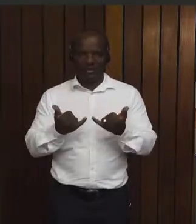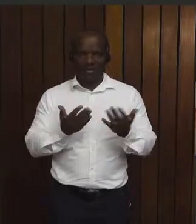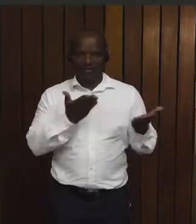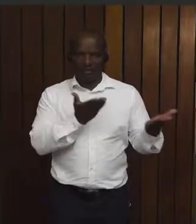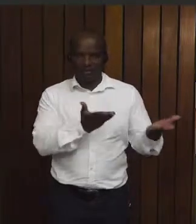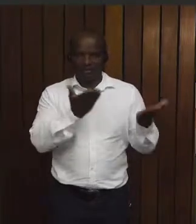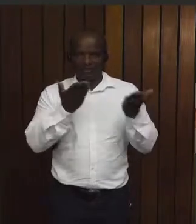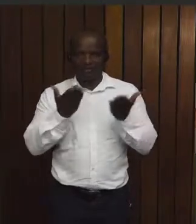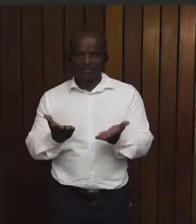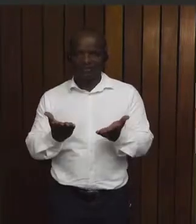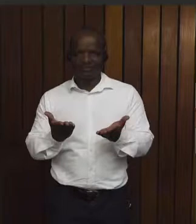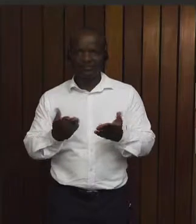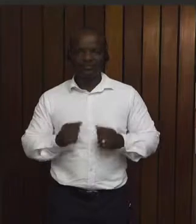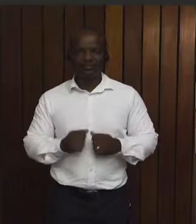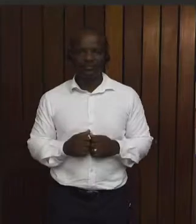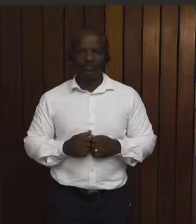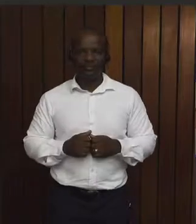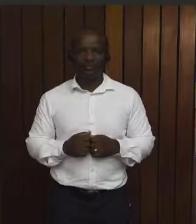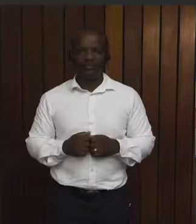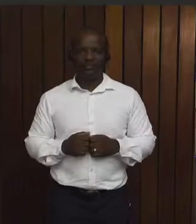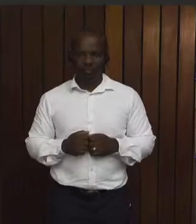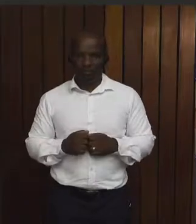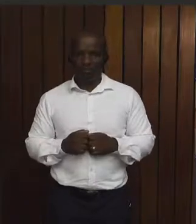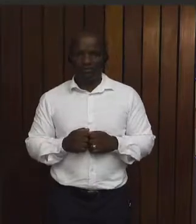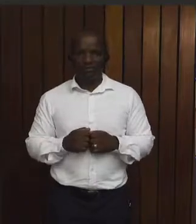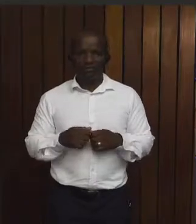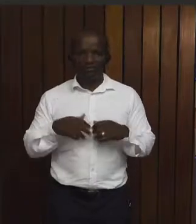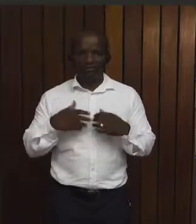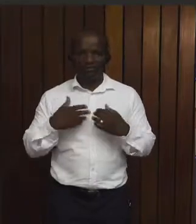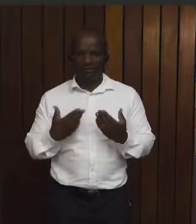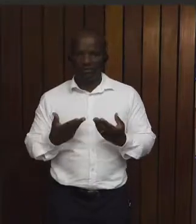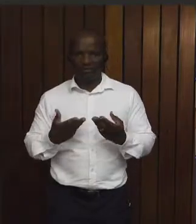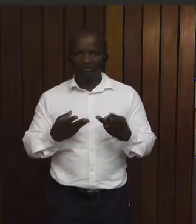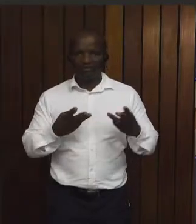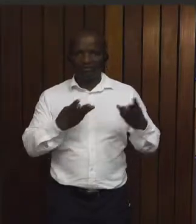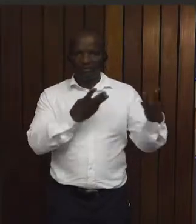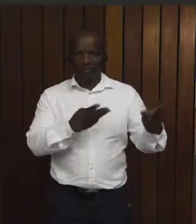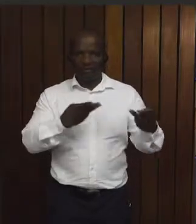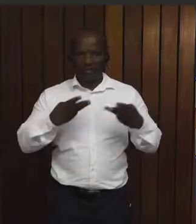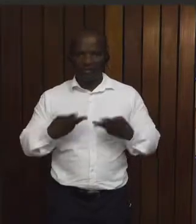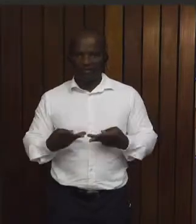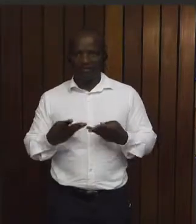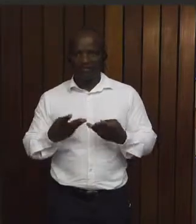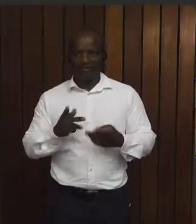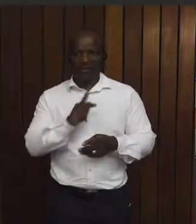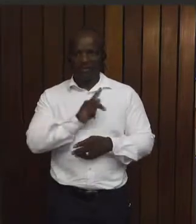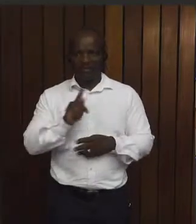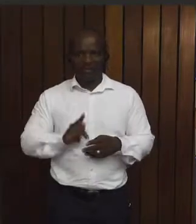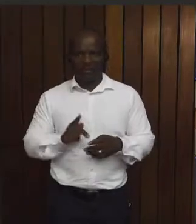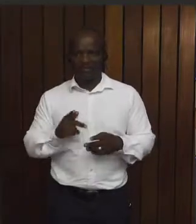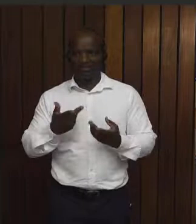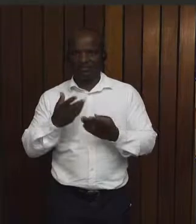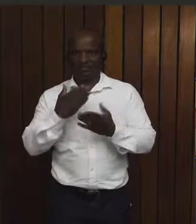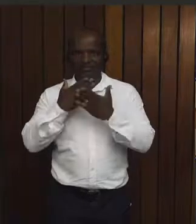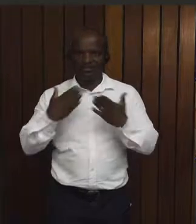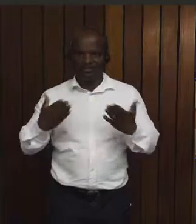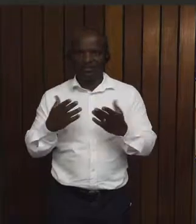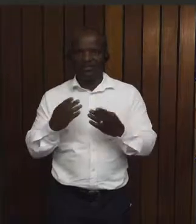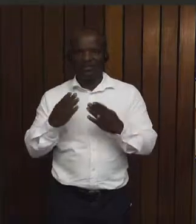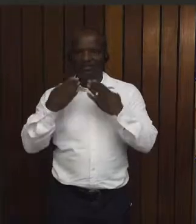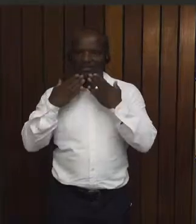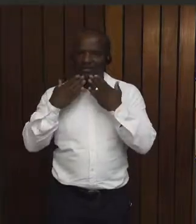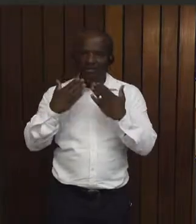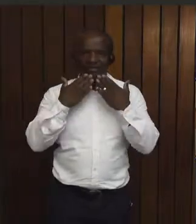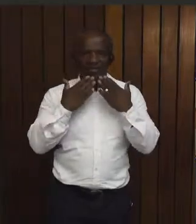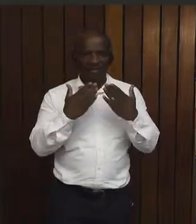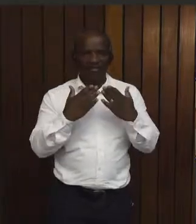be good protocol for me not to welcome the Premier. I hope you'll forgive me. Thank you very much. Best regards. Thanks